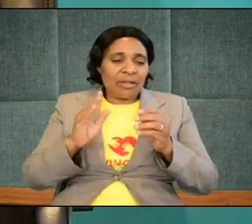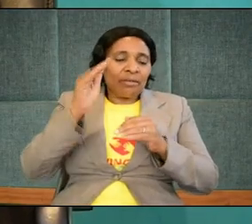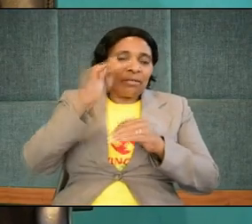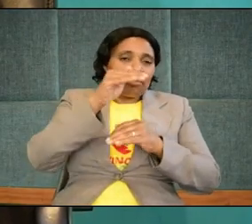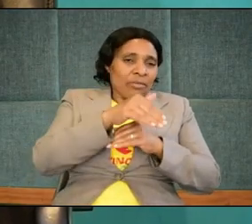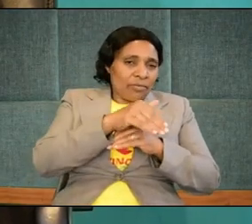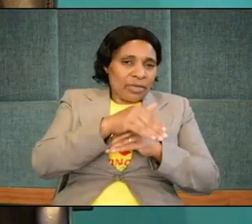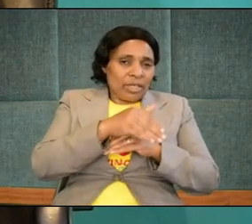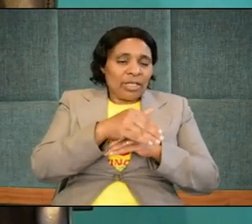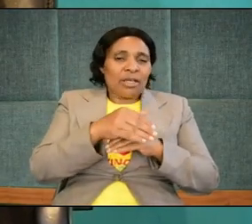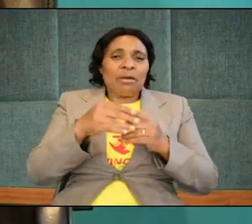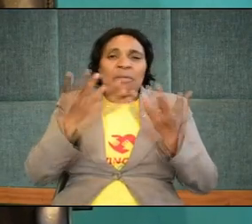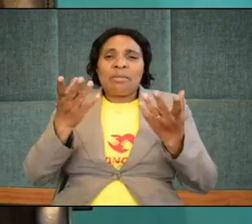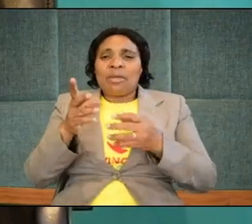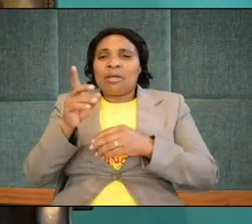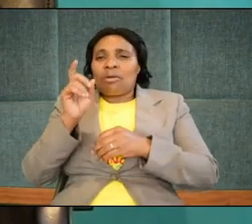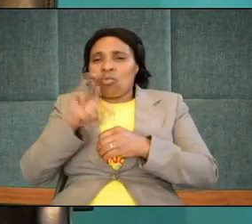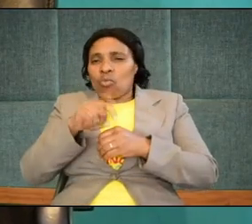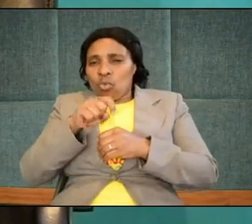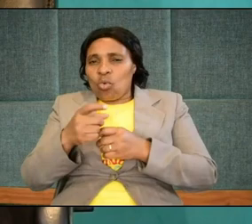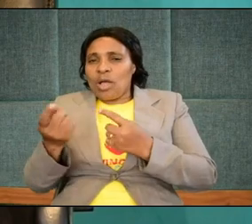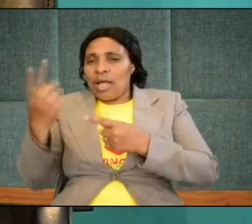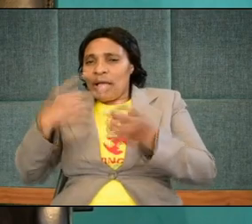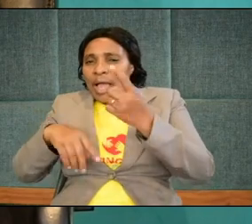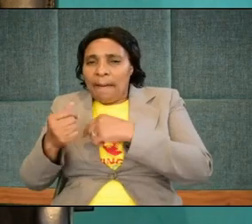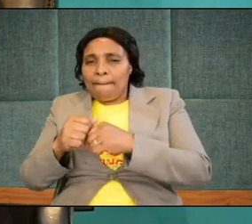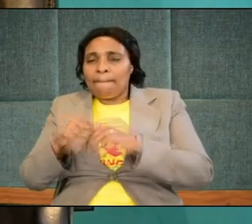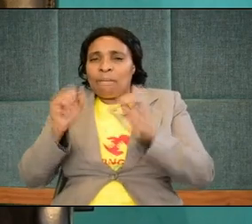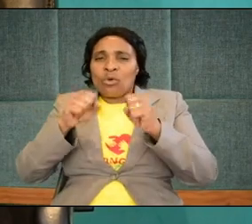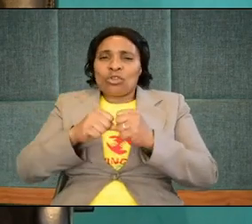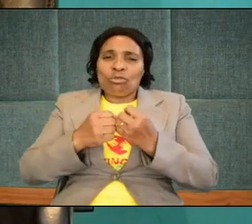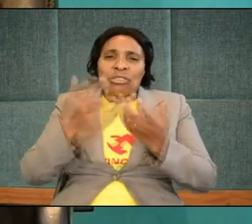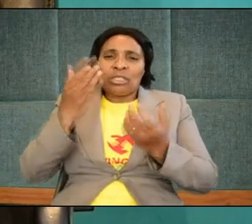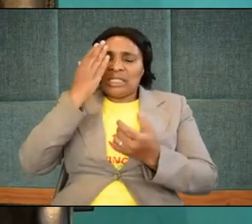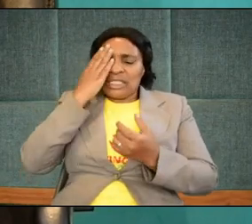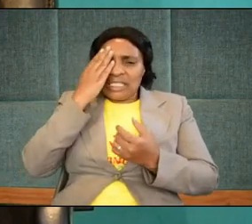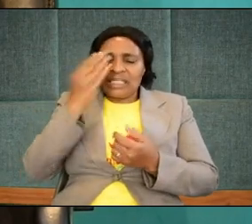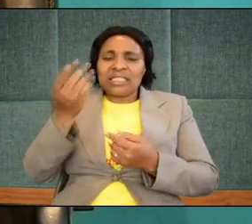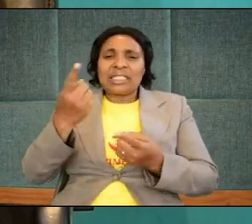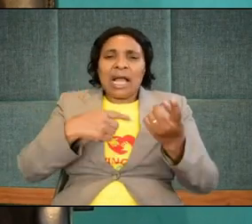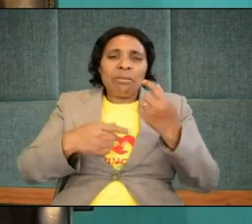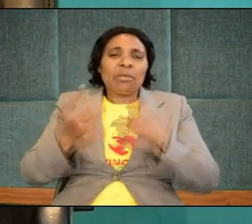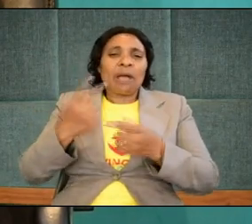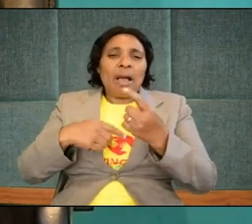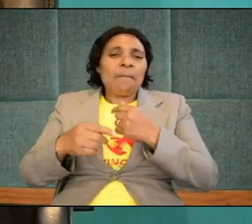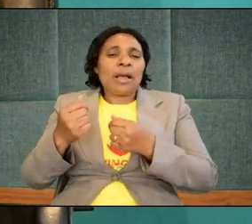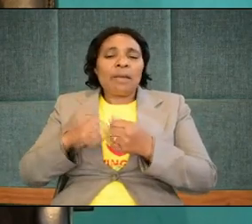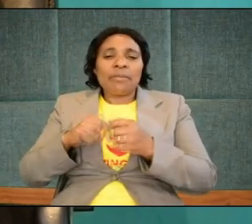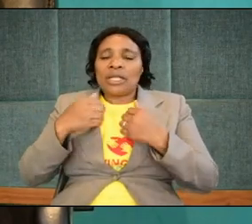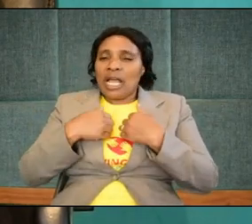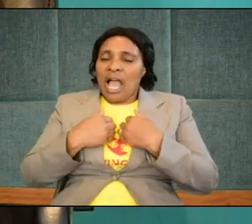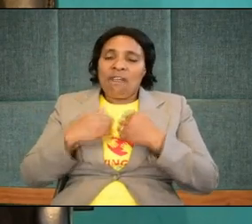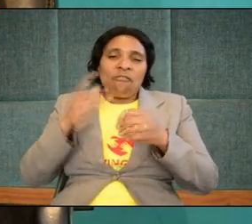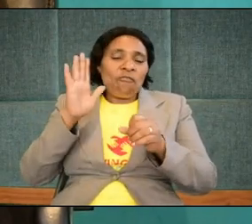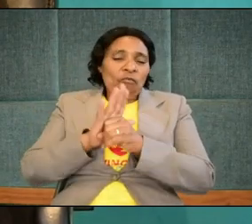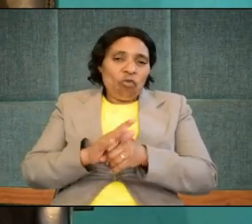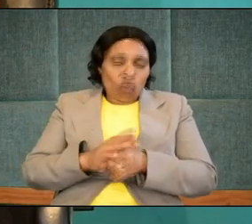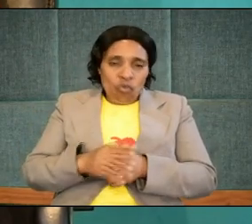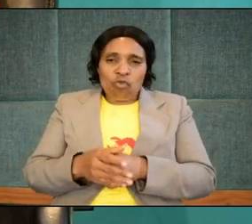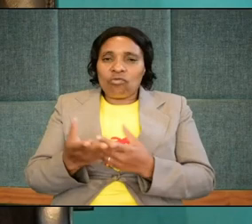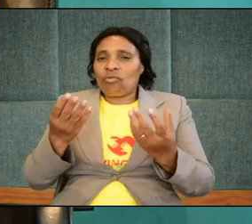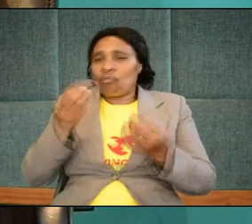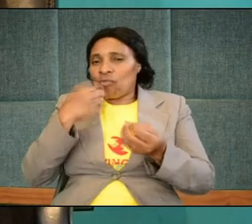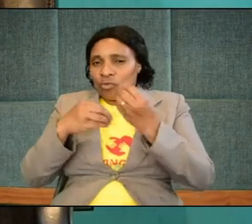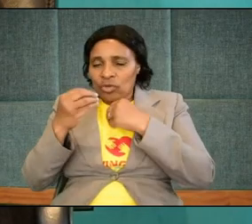they flooded the campsite. So the Israelites had the meat that they had been desiring. Then when they woke up the next day,